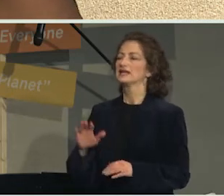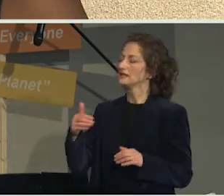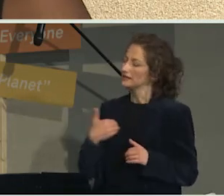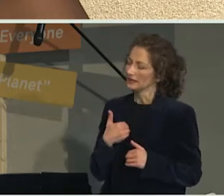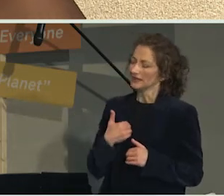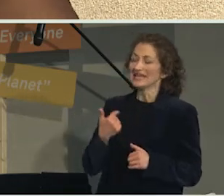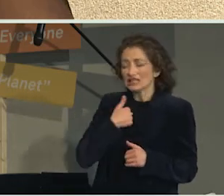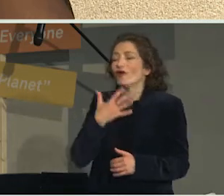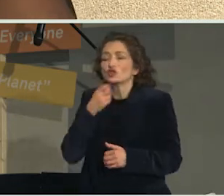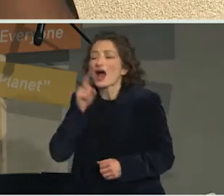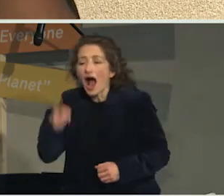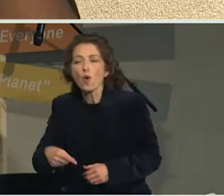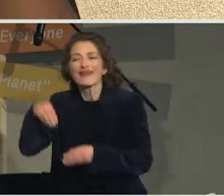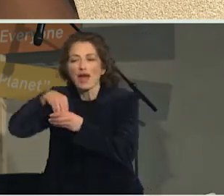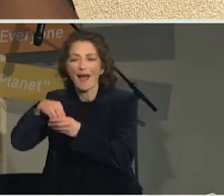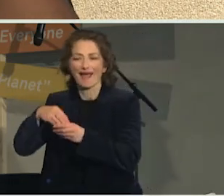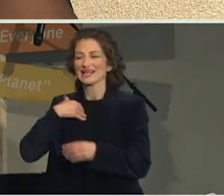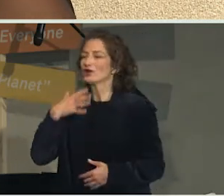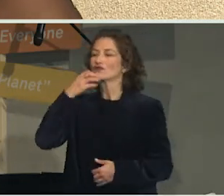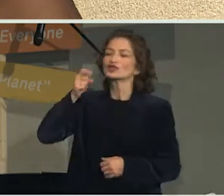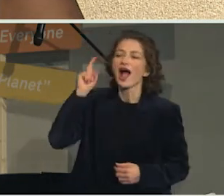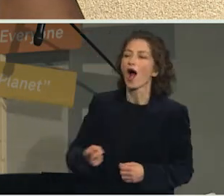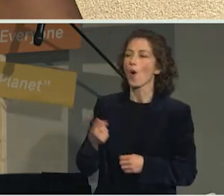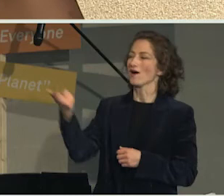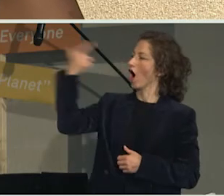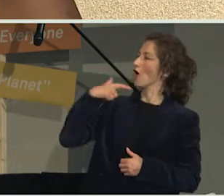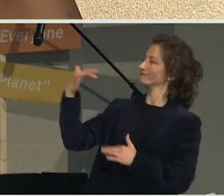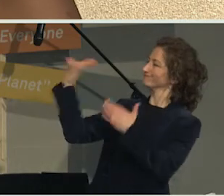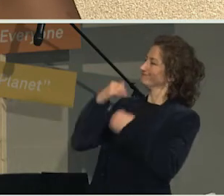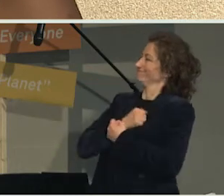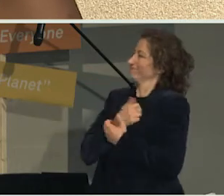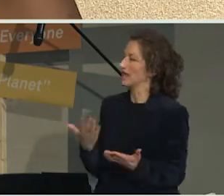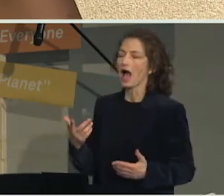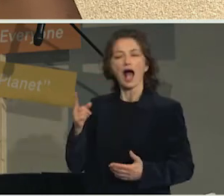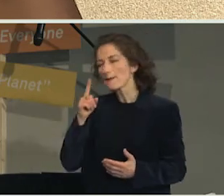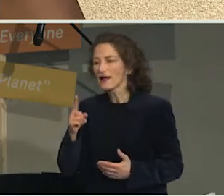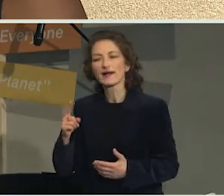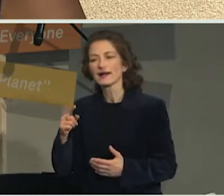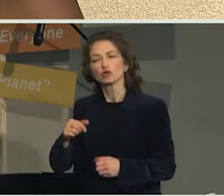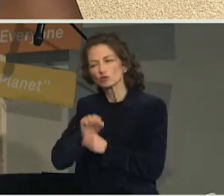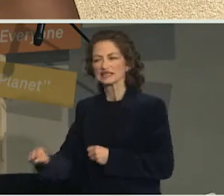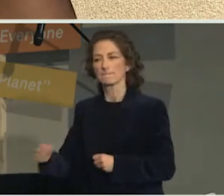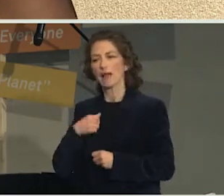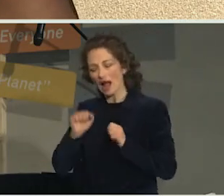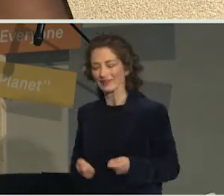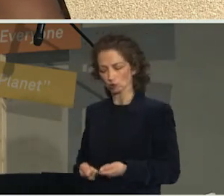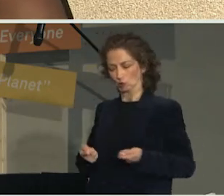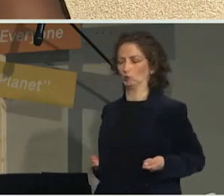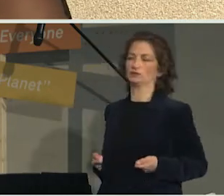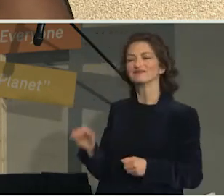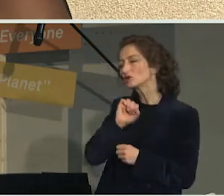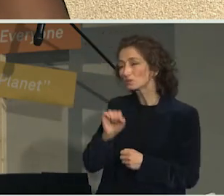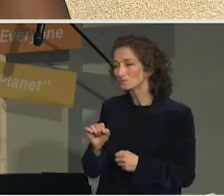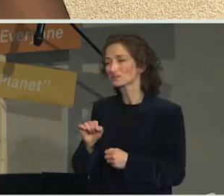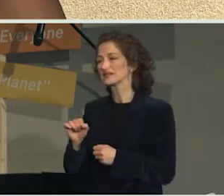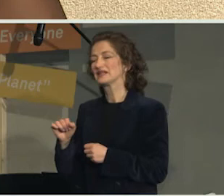part of the club, to be the belle of the ball. It reminds me not to ride or die for a politics that won't ride